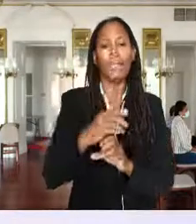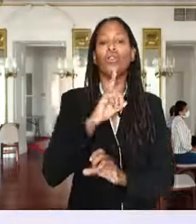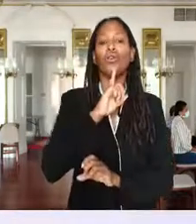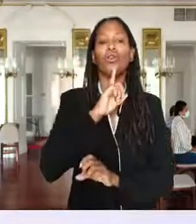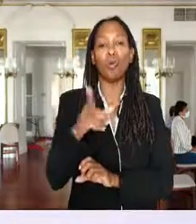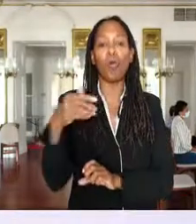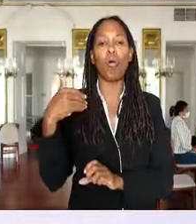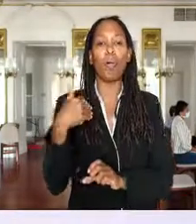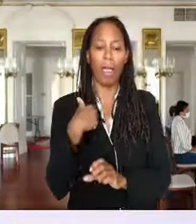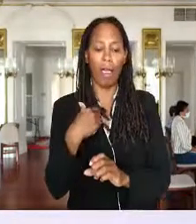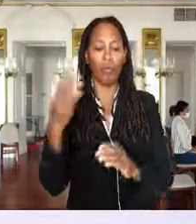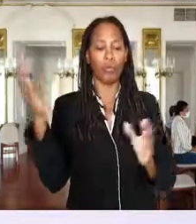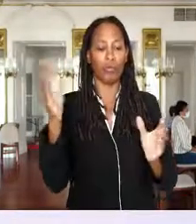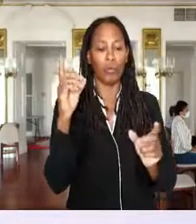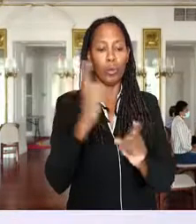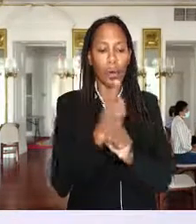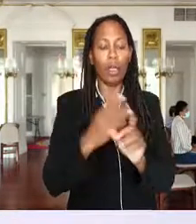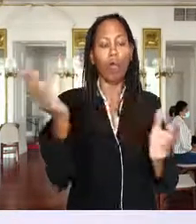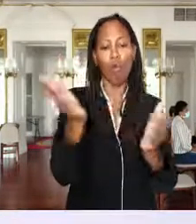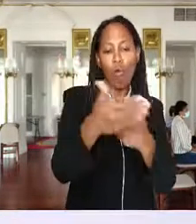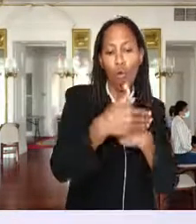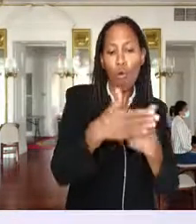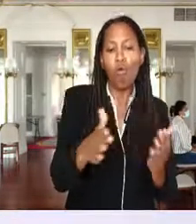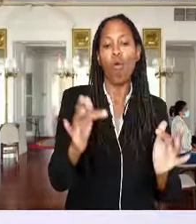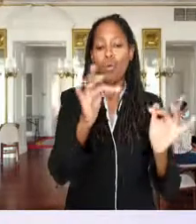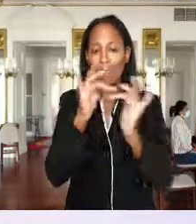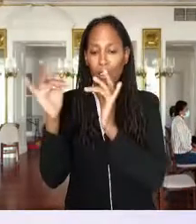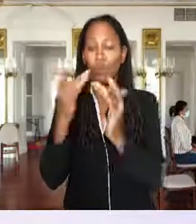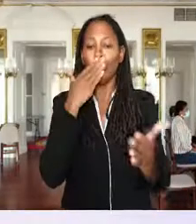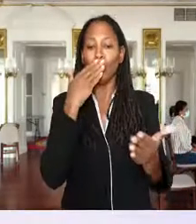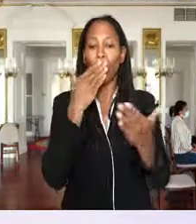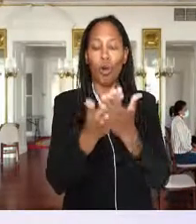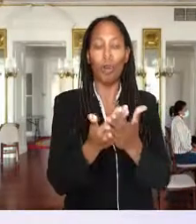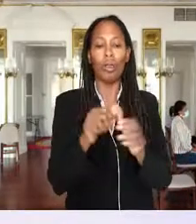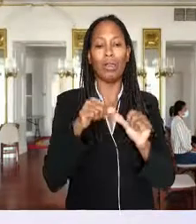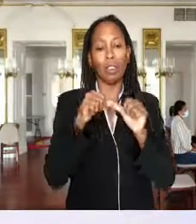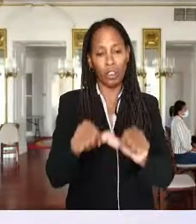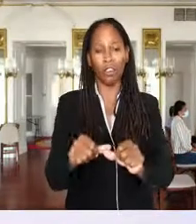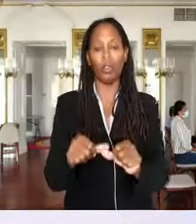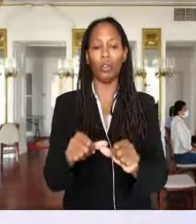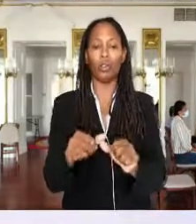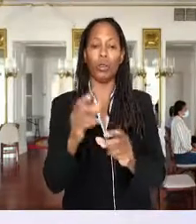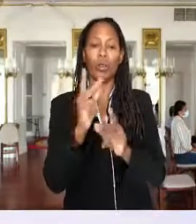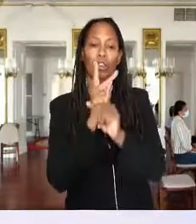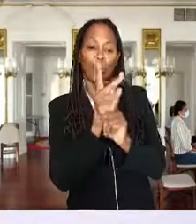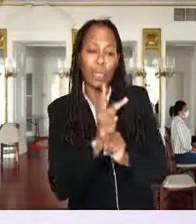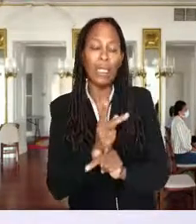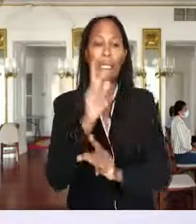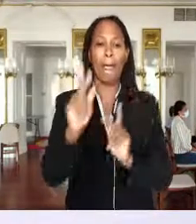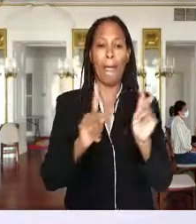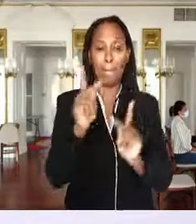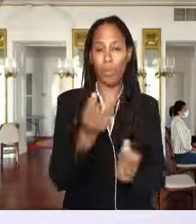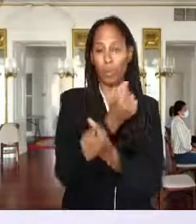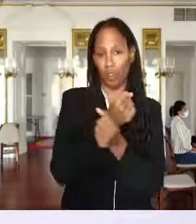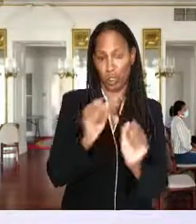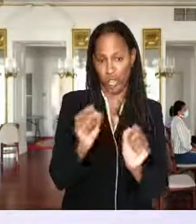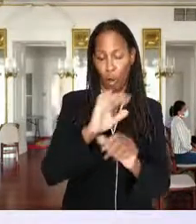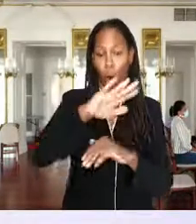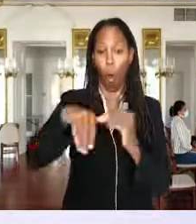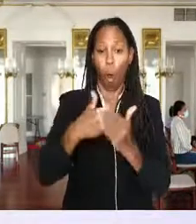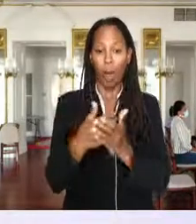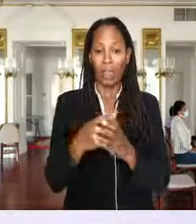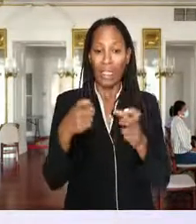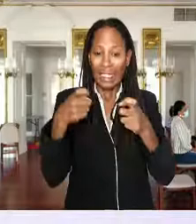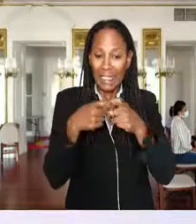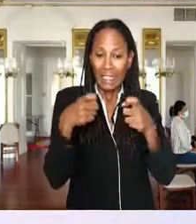have be able to transmit and keep everybody safe when they're having juries. All the electronic equipment, we paid for that too. We put up